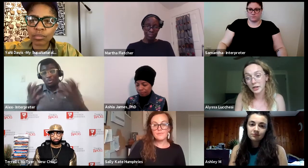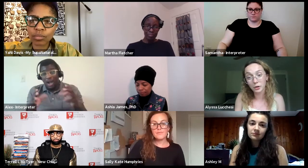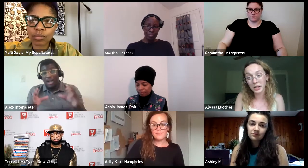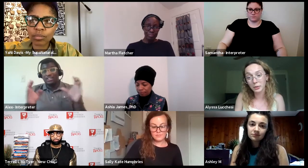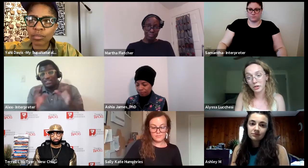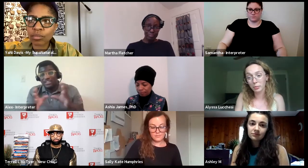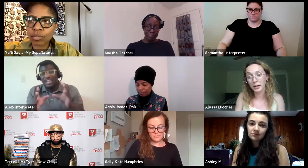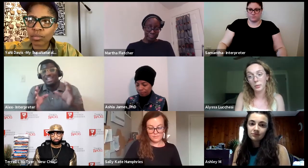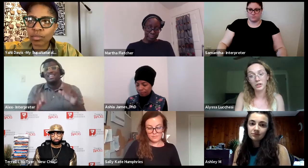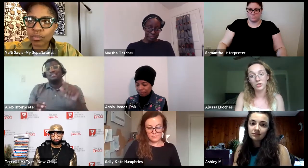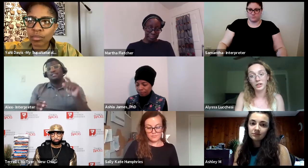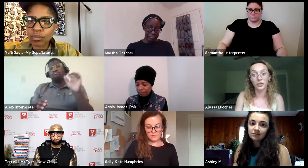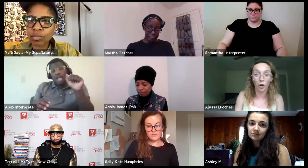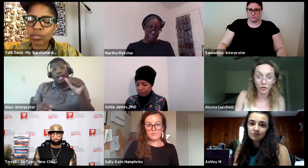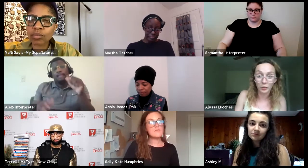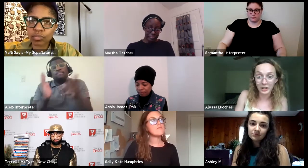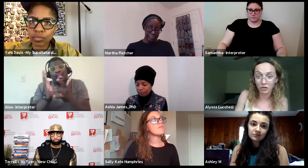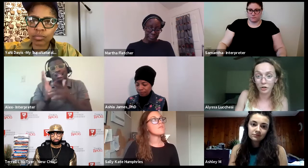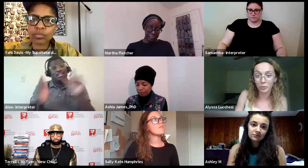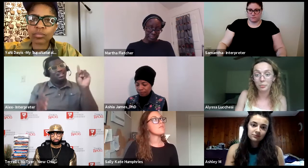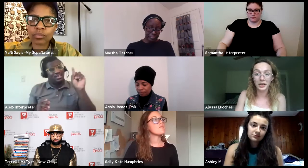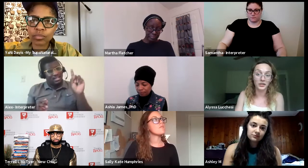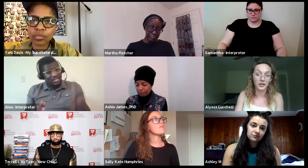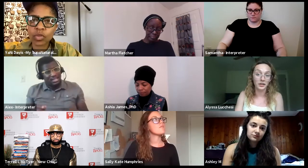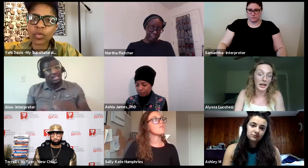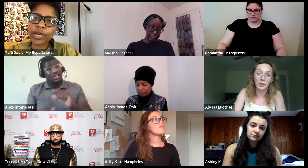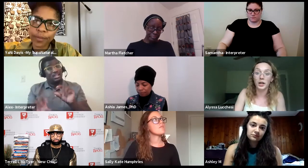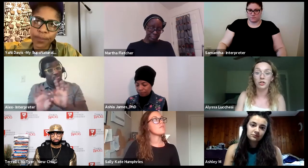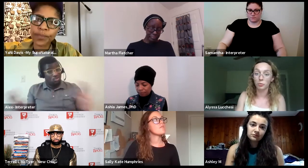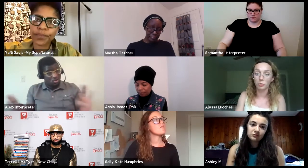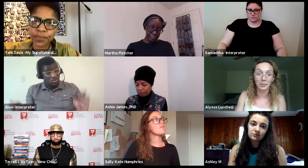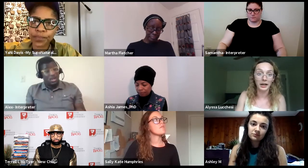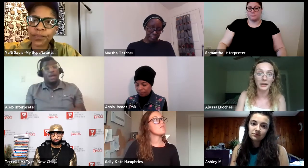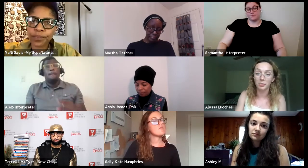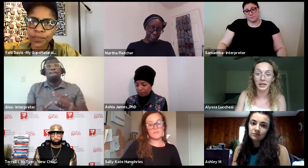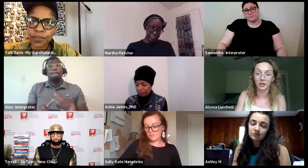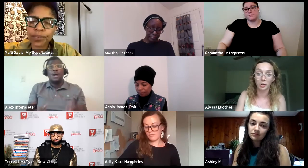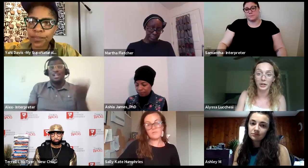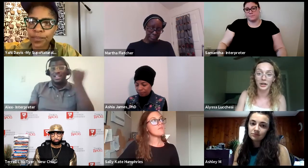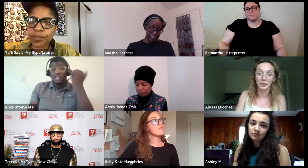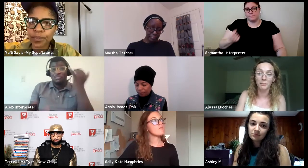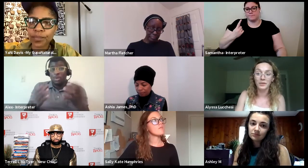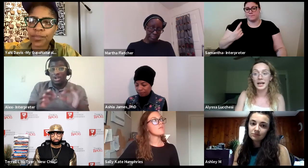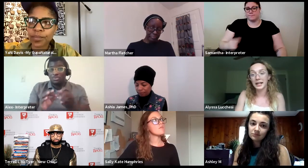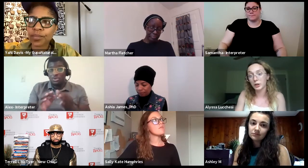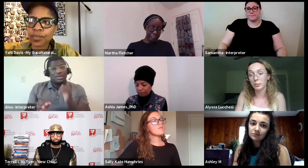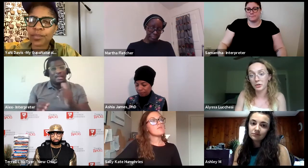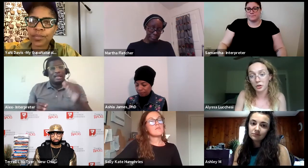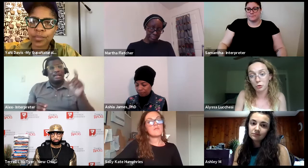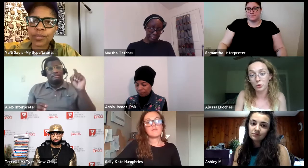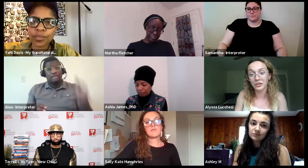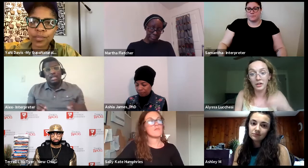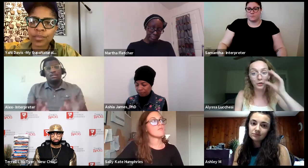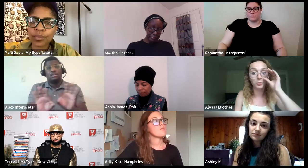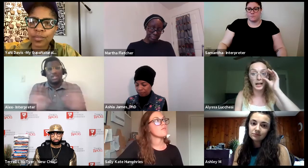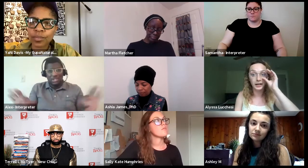need a degree to interpret, which is also an issue because anyone can pick up their hands and be an interpreter. And the only person